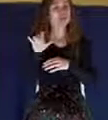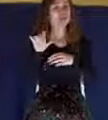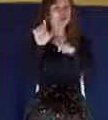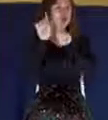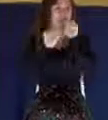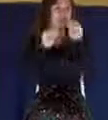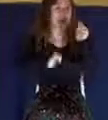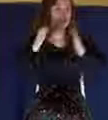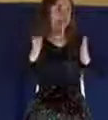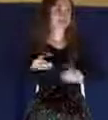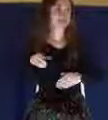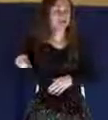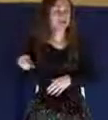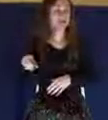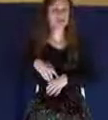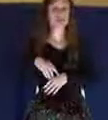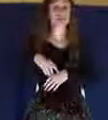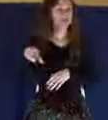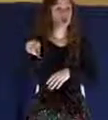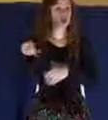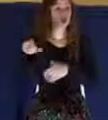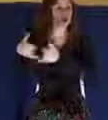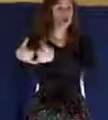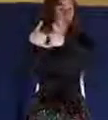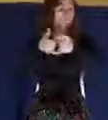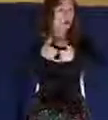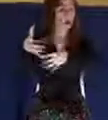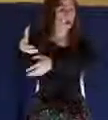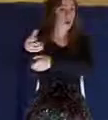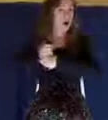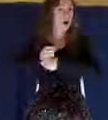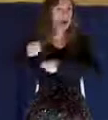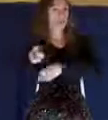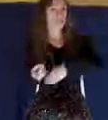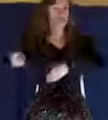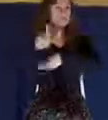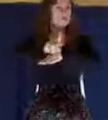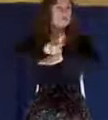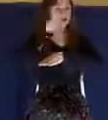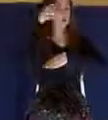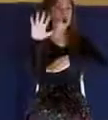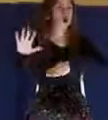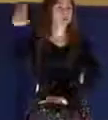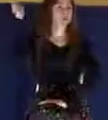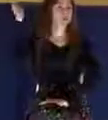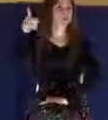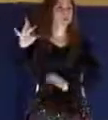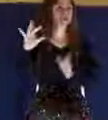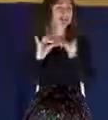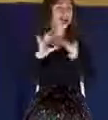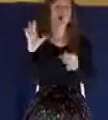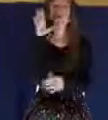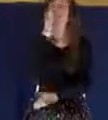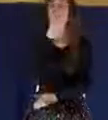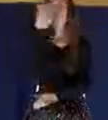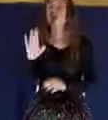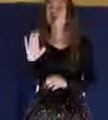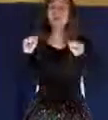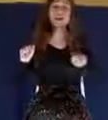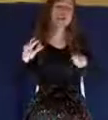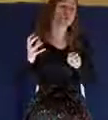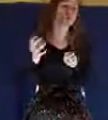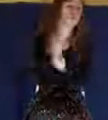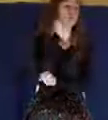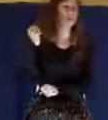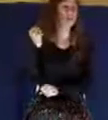fact that she had an abortion. And she said in her speech that she would never have been able to win that Golden Globe Award